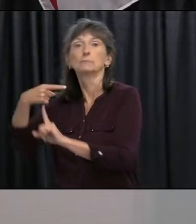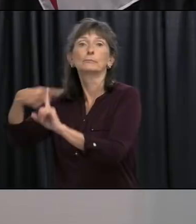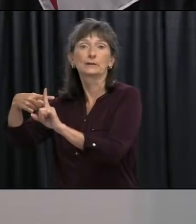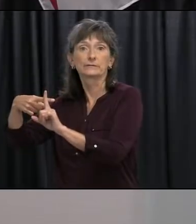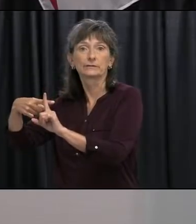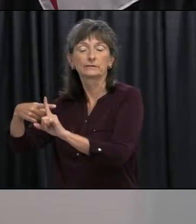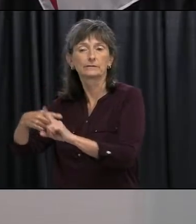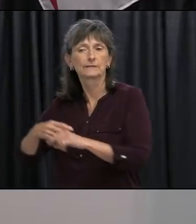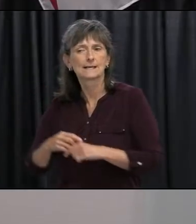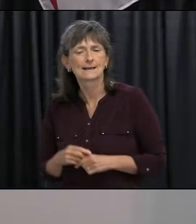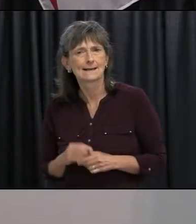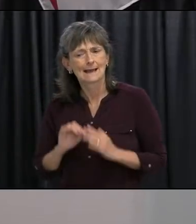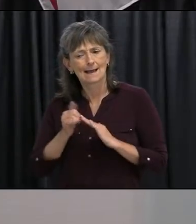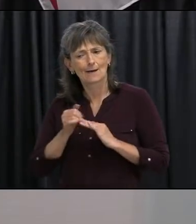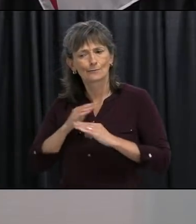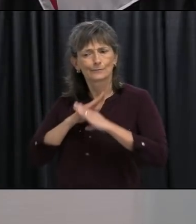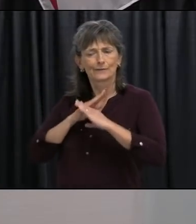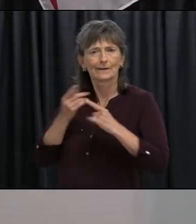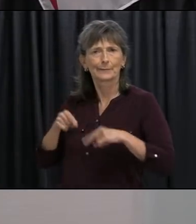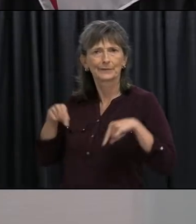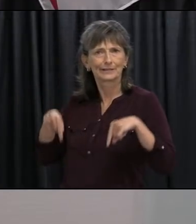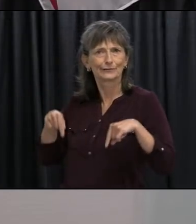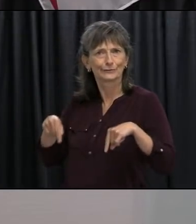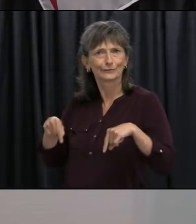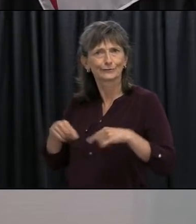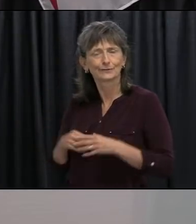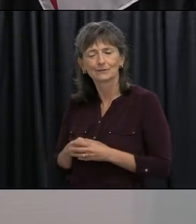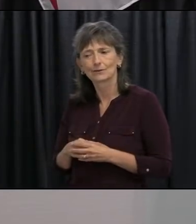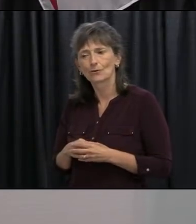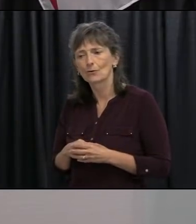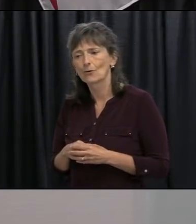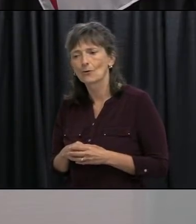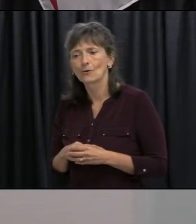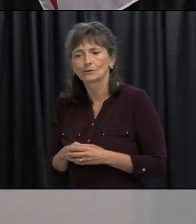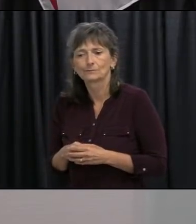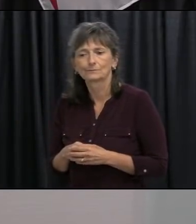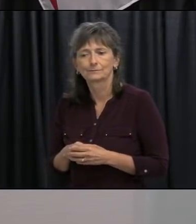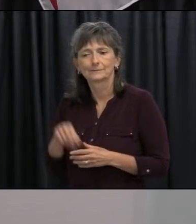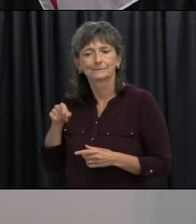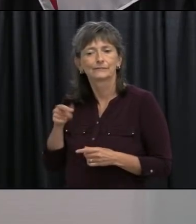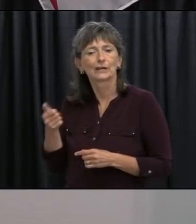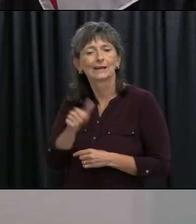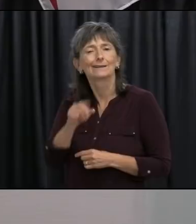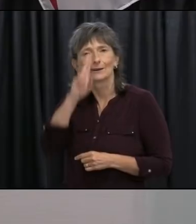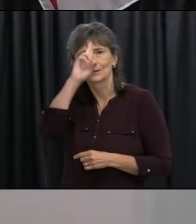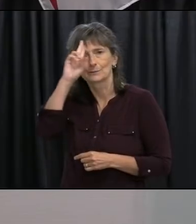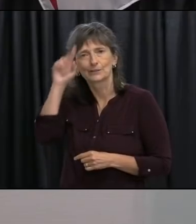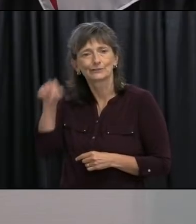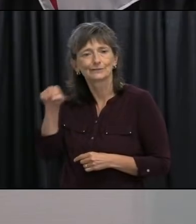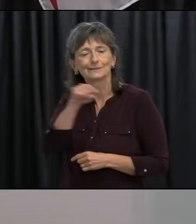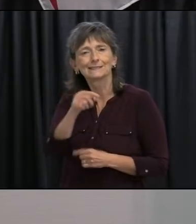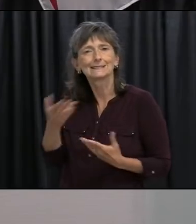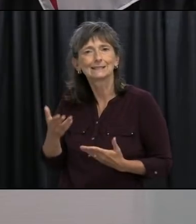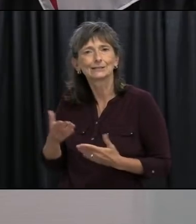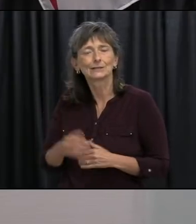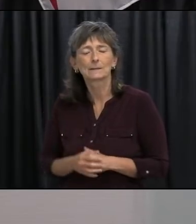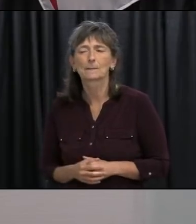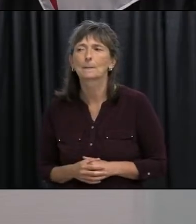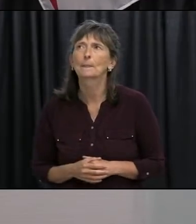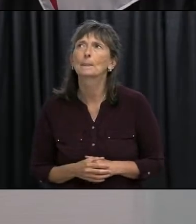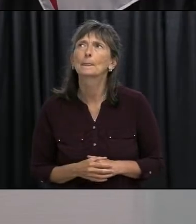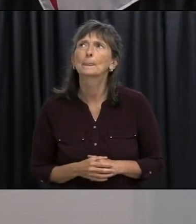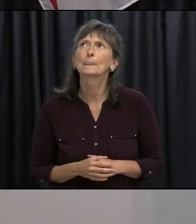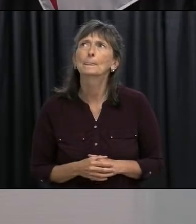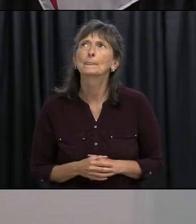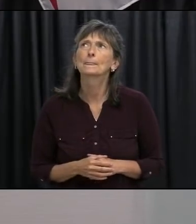protect against that happening to another health worker in one of our health facilities? Yeah, I think we. Yeah, I think